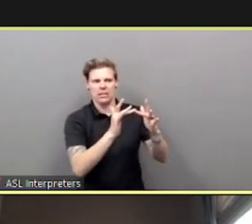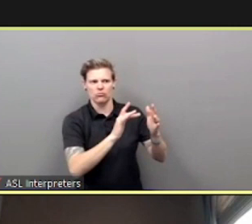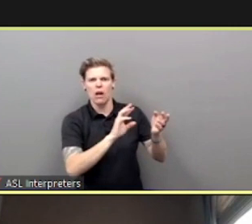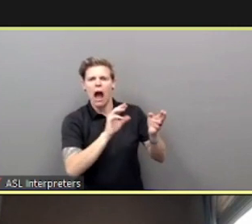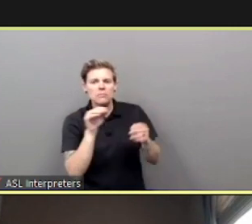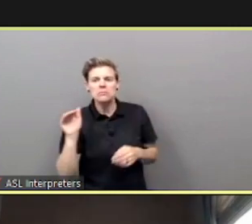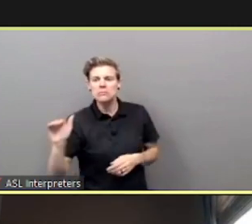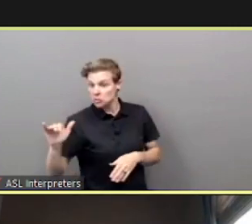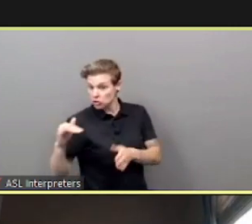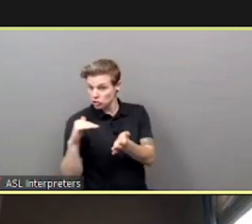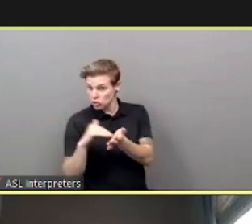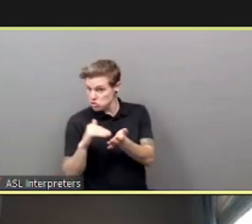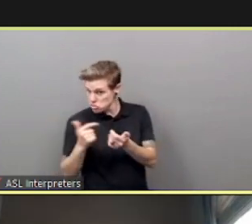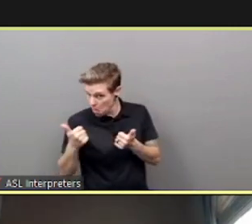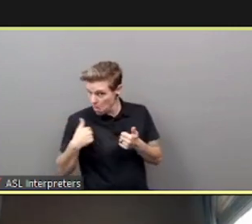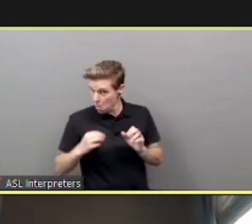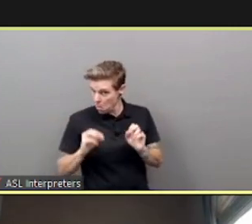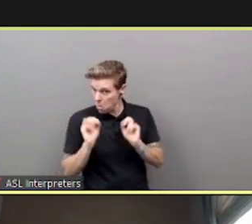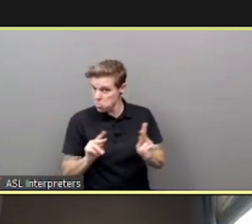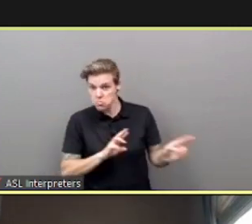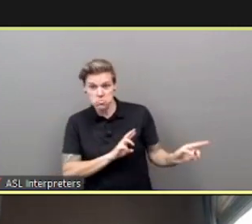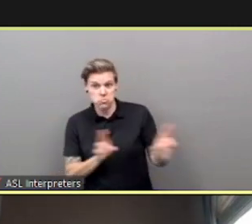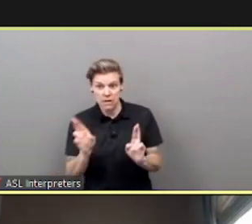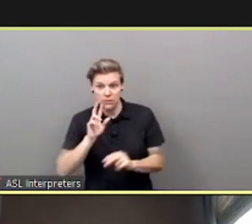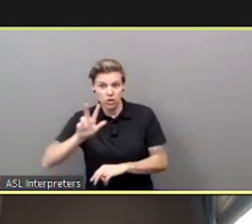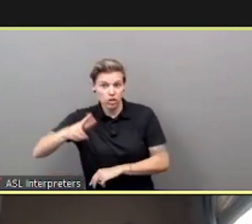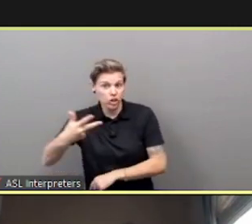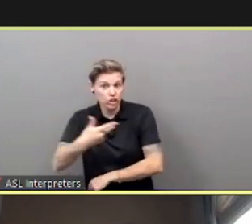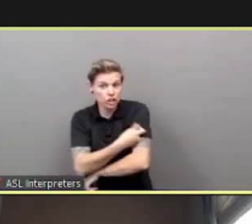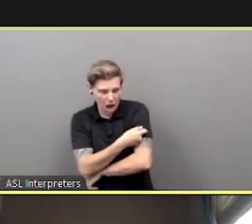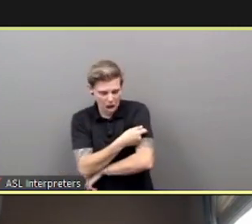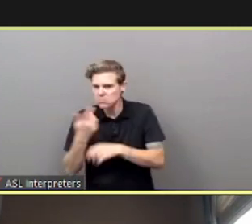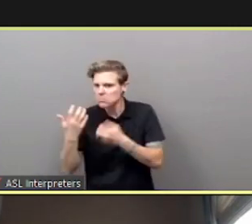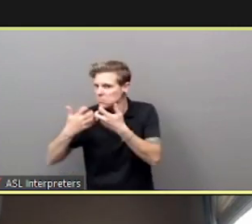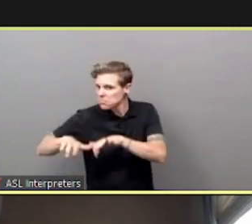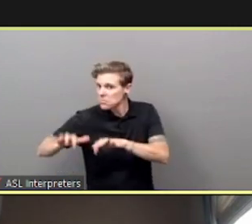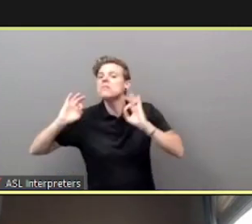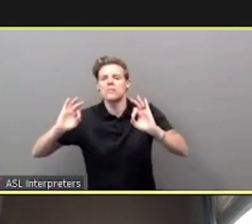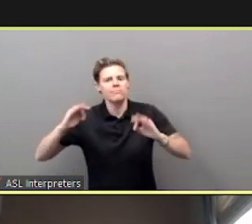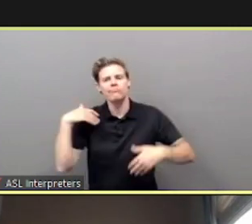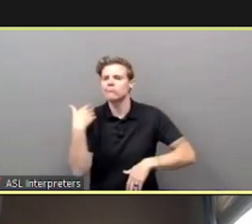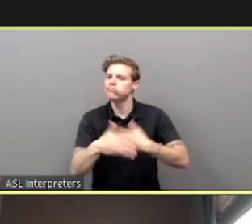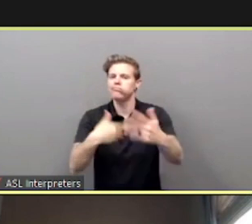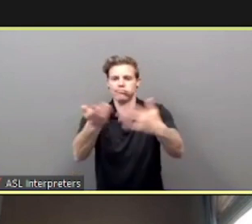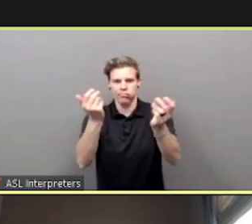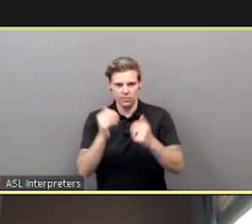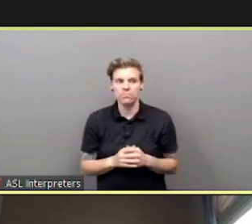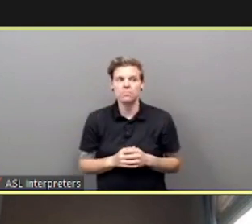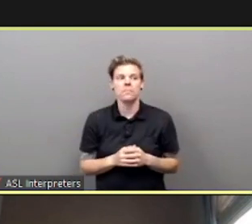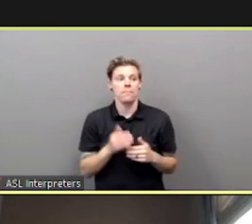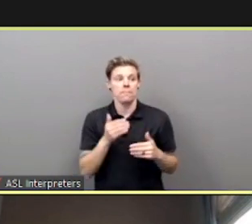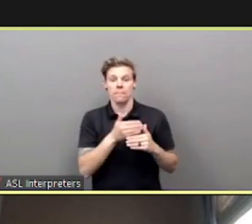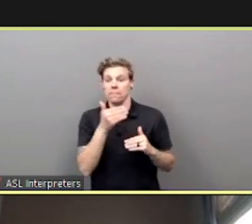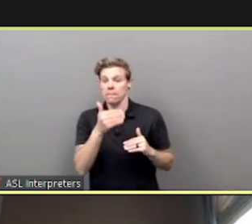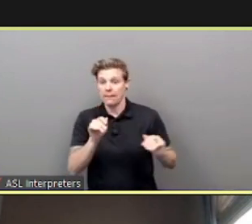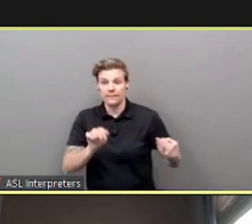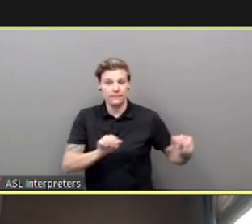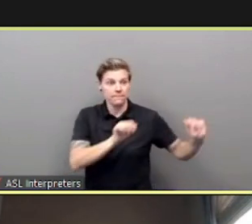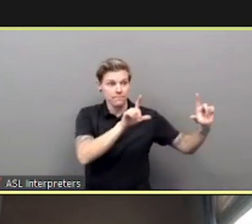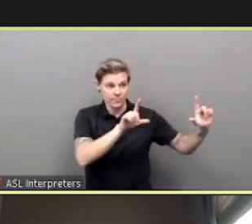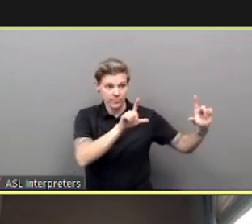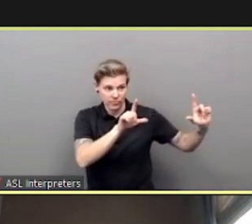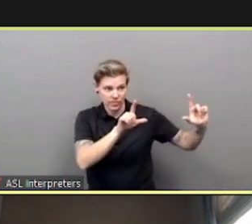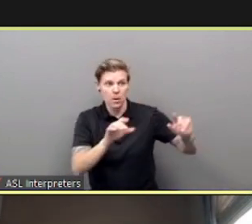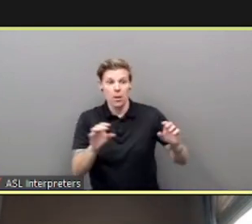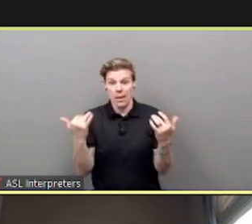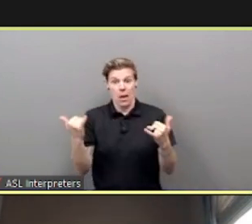Just so you know, this is actually, there's a lot more people giving vaccine doses in New Mexico than it was when we